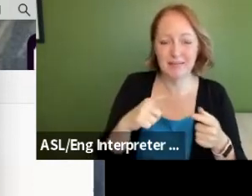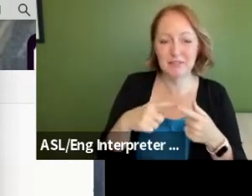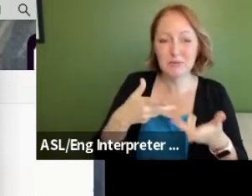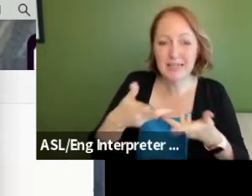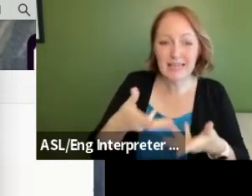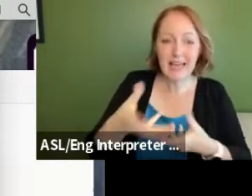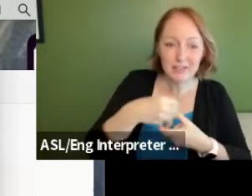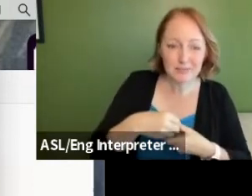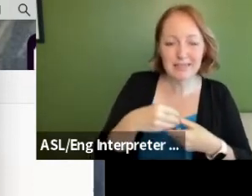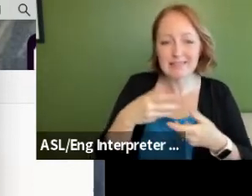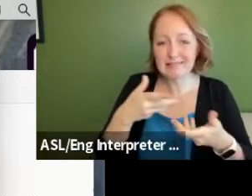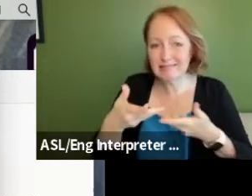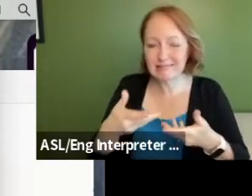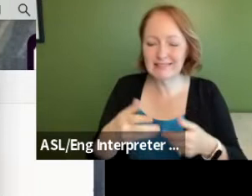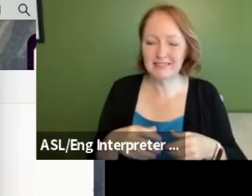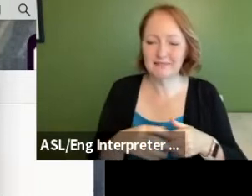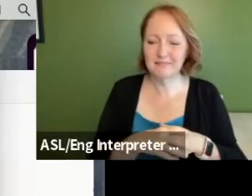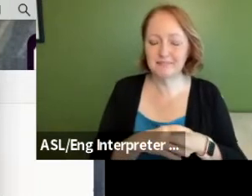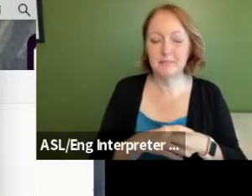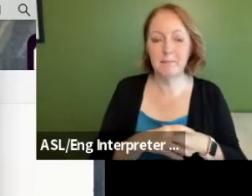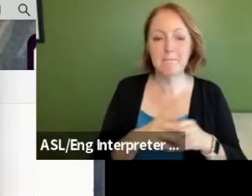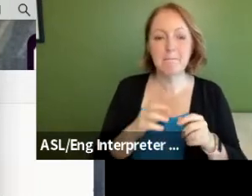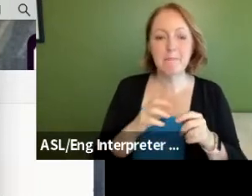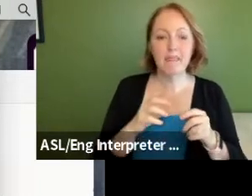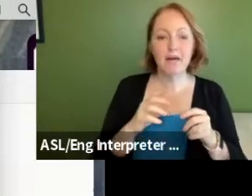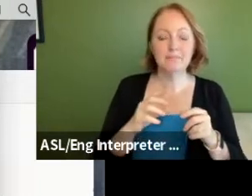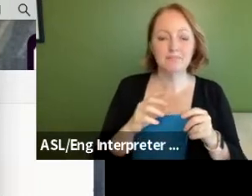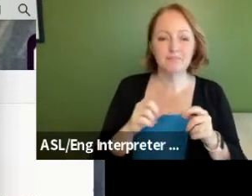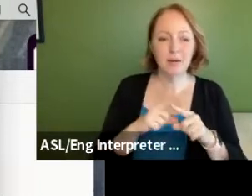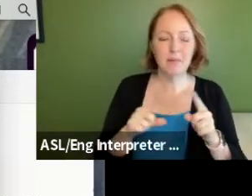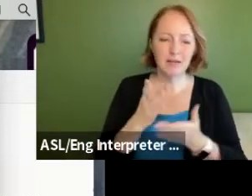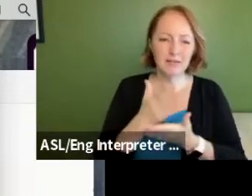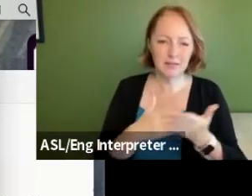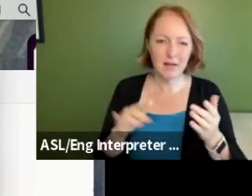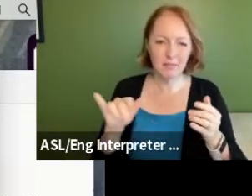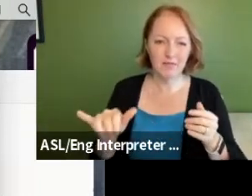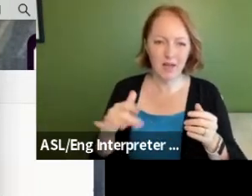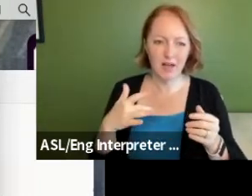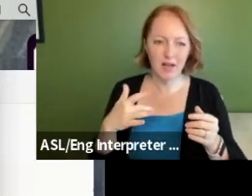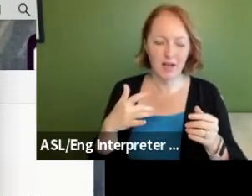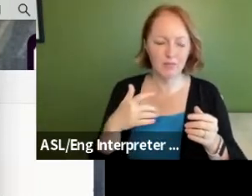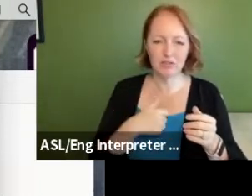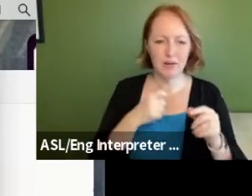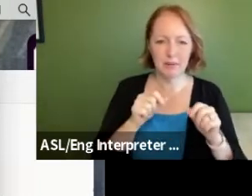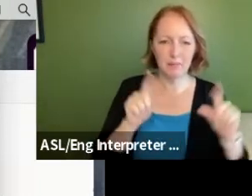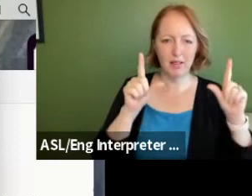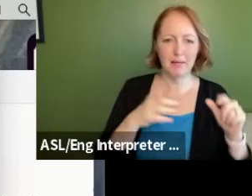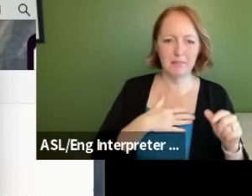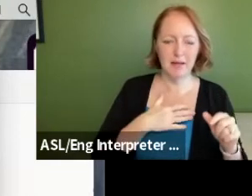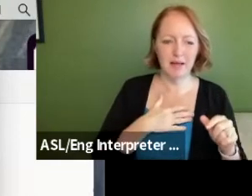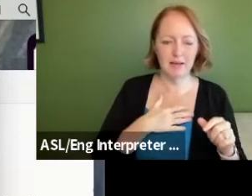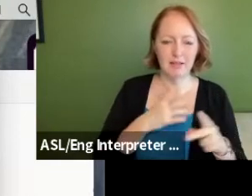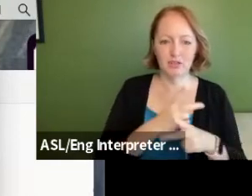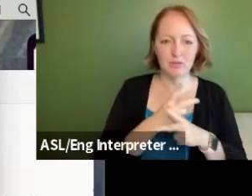engagement and participation. But there's just like a portion of it where I feel like, sorry, I'm gonna pull up my